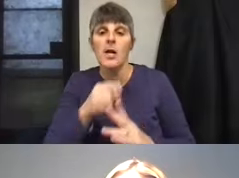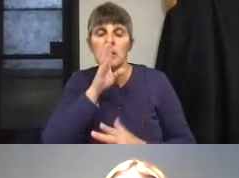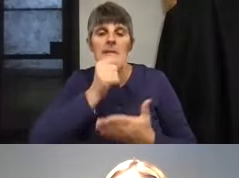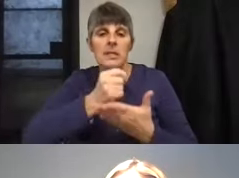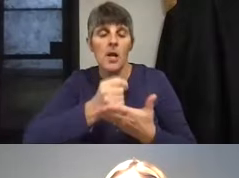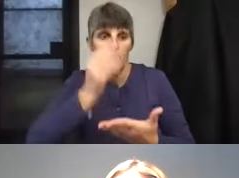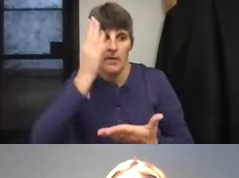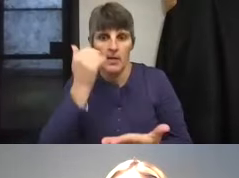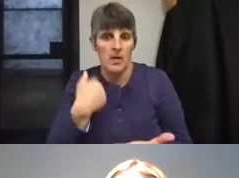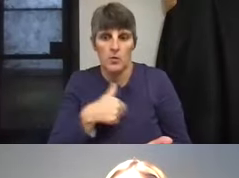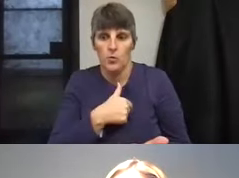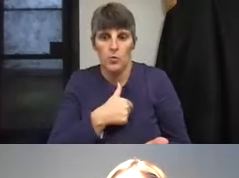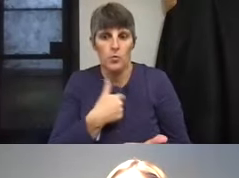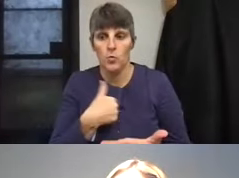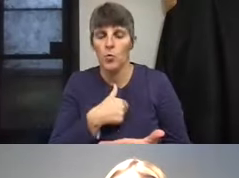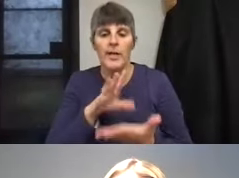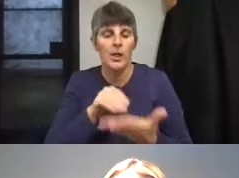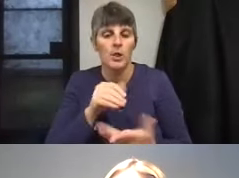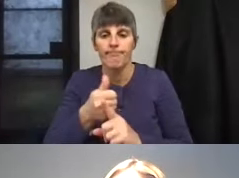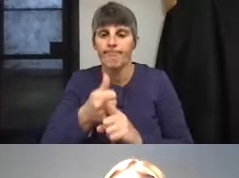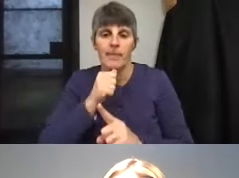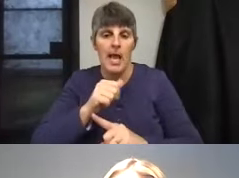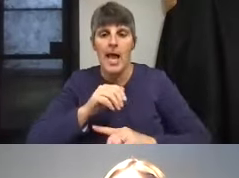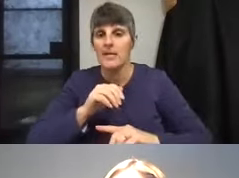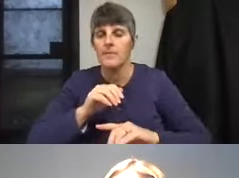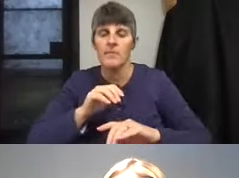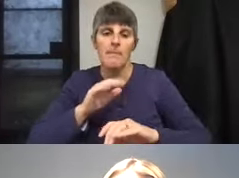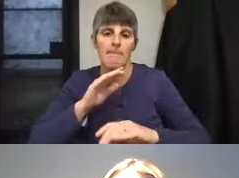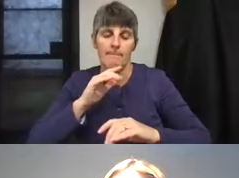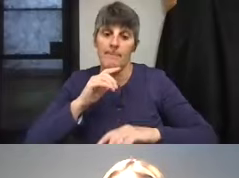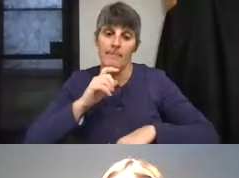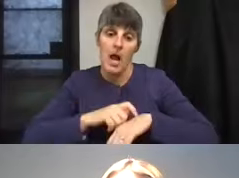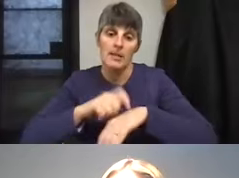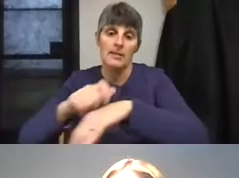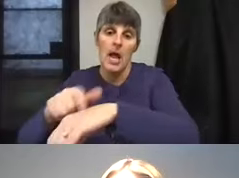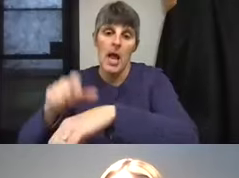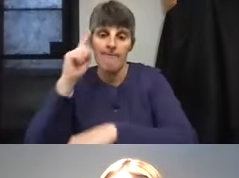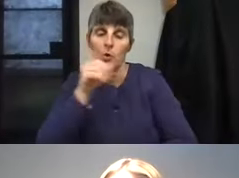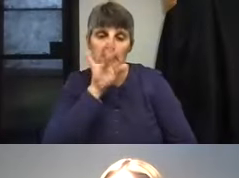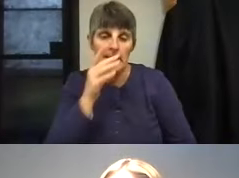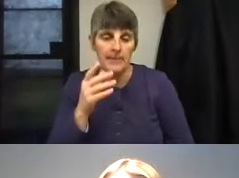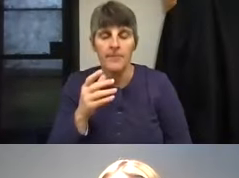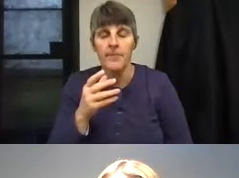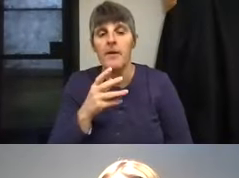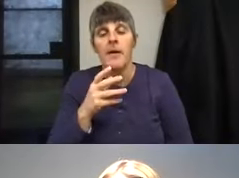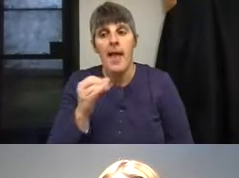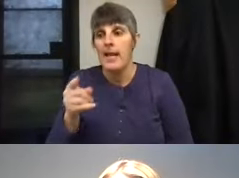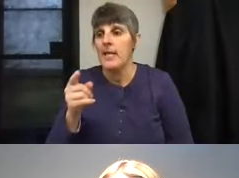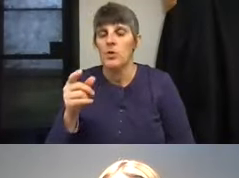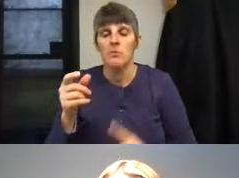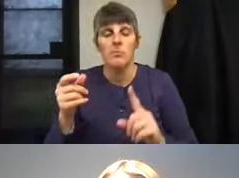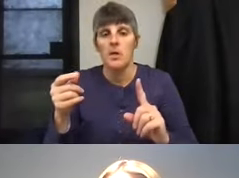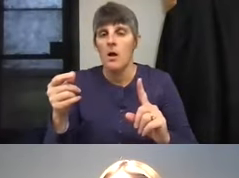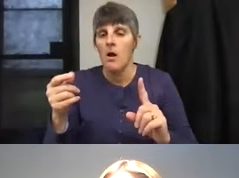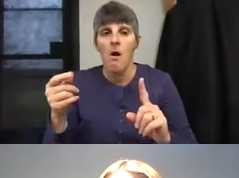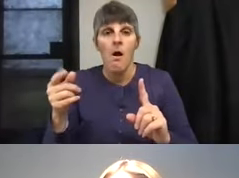therapy, because we found out he wasn't meeting the milestones for speech. And he just would be all over the room,